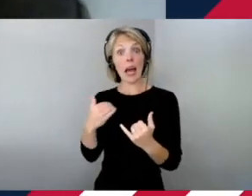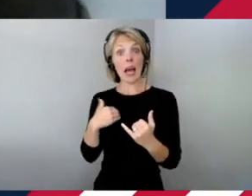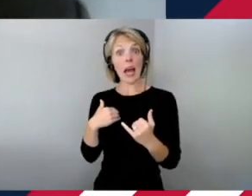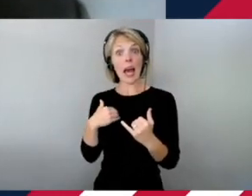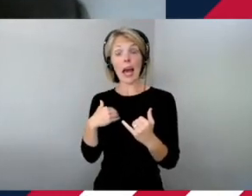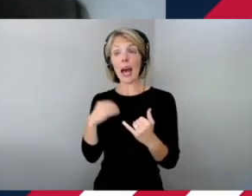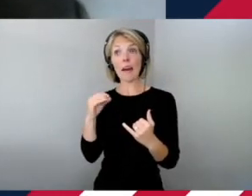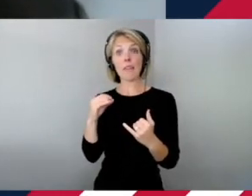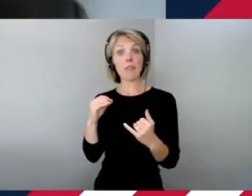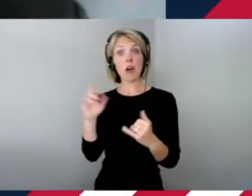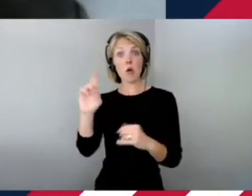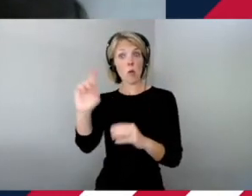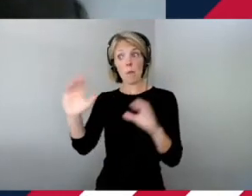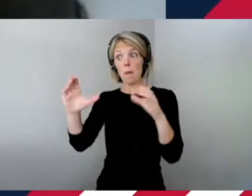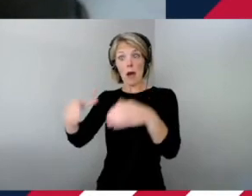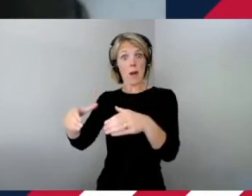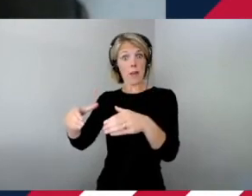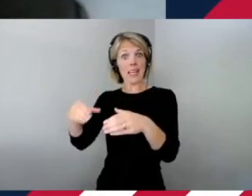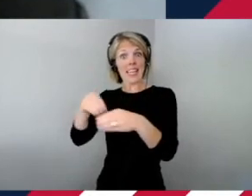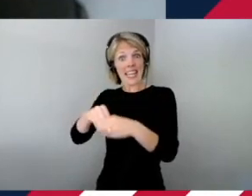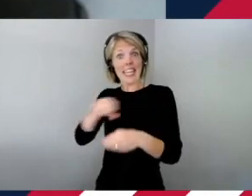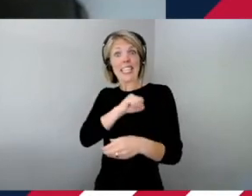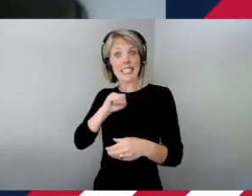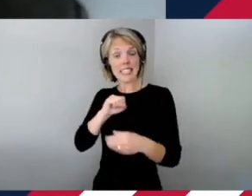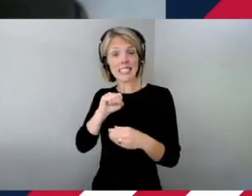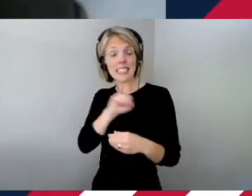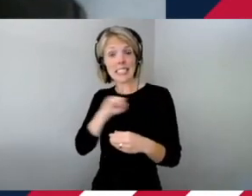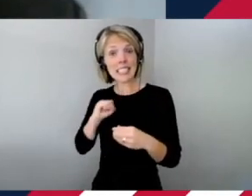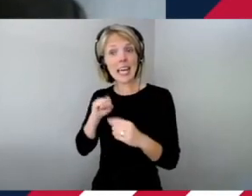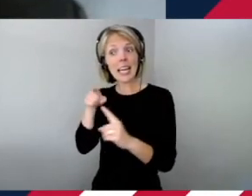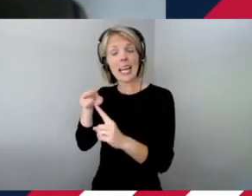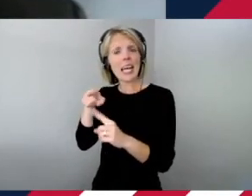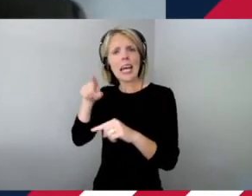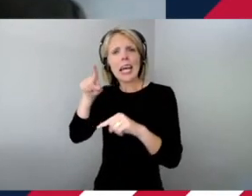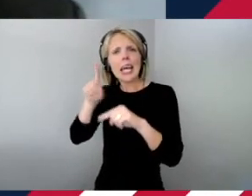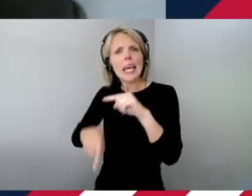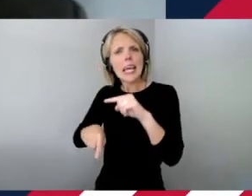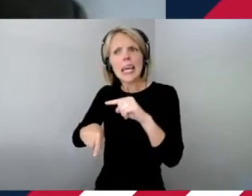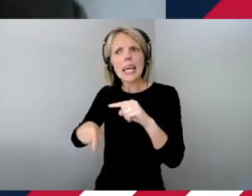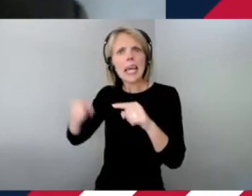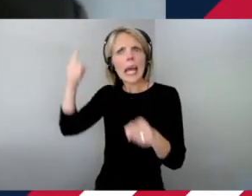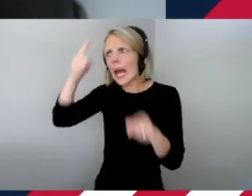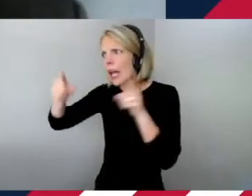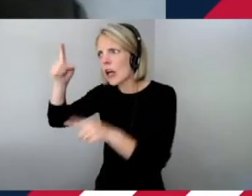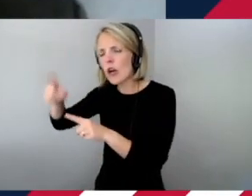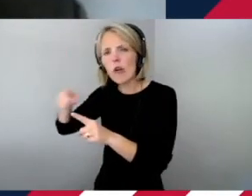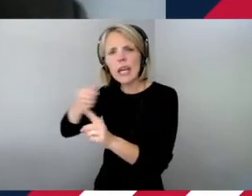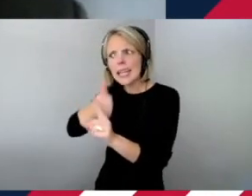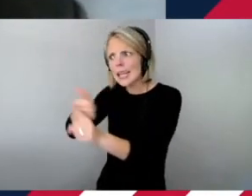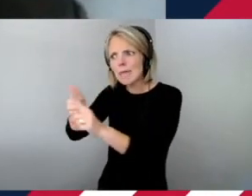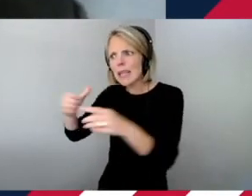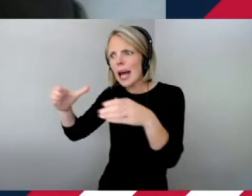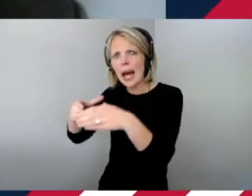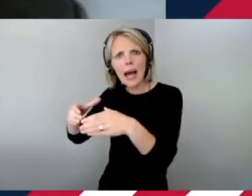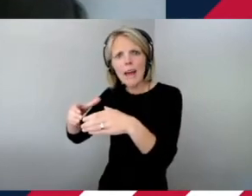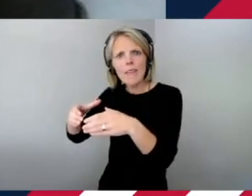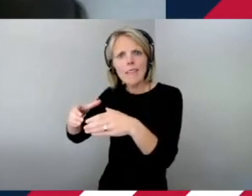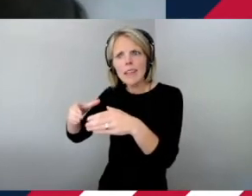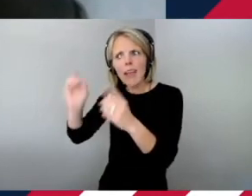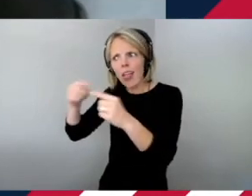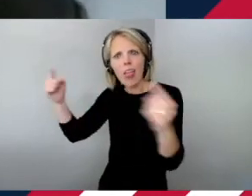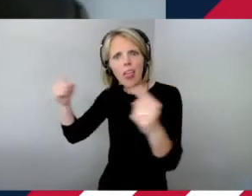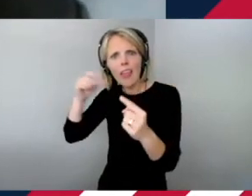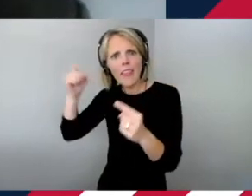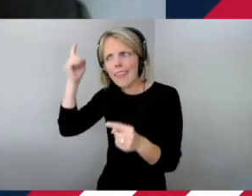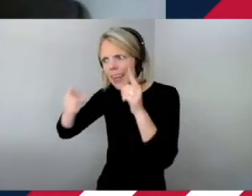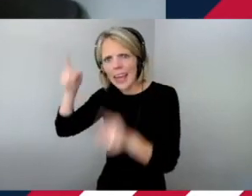the Republicans in the Senate unable to agree among themselves. It is a